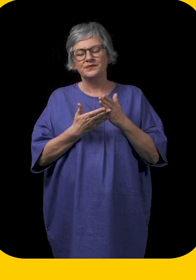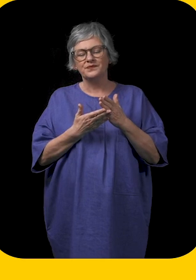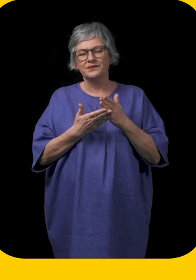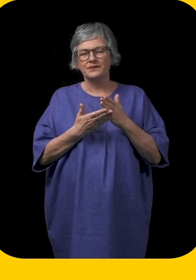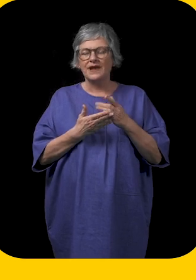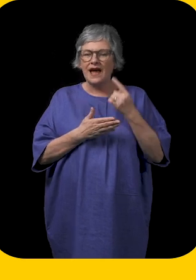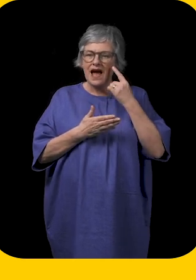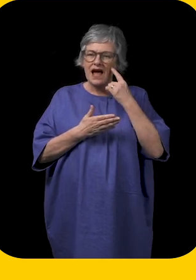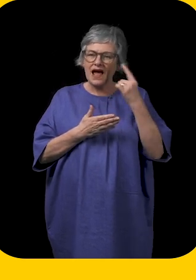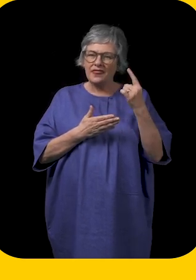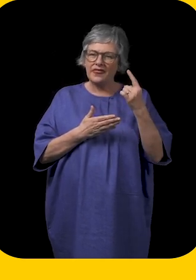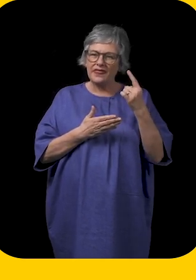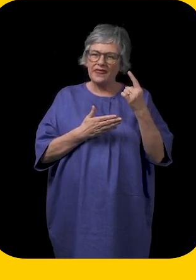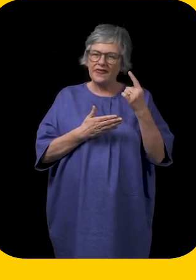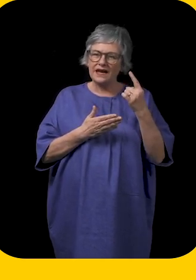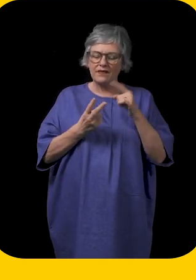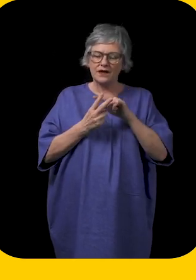sure, my future,